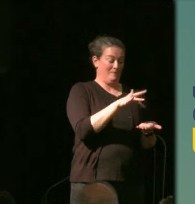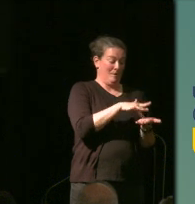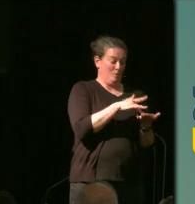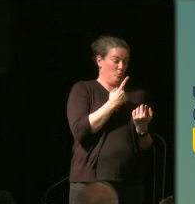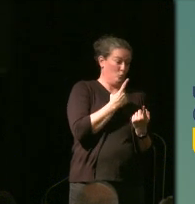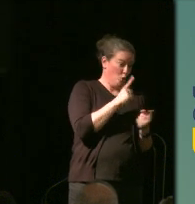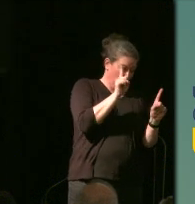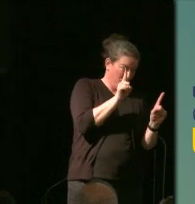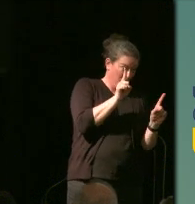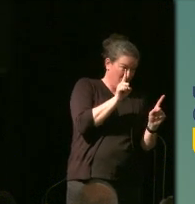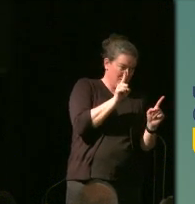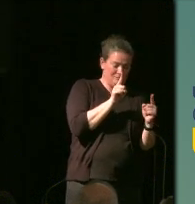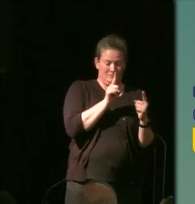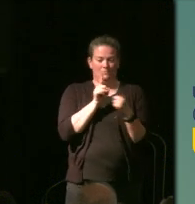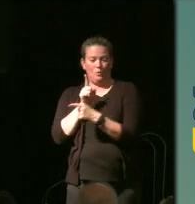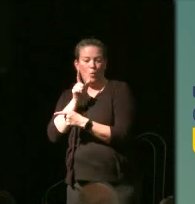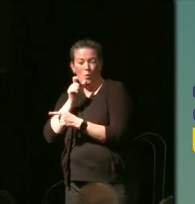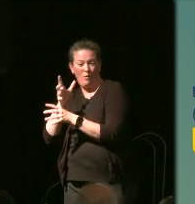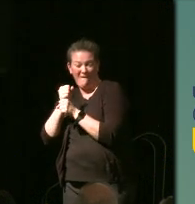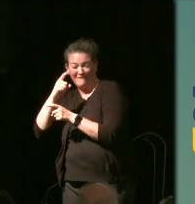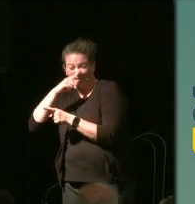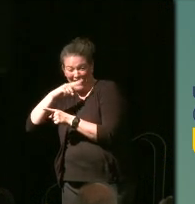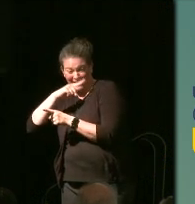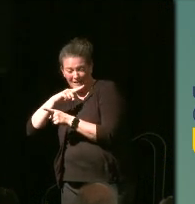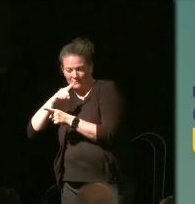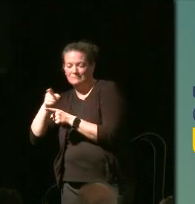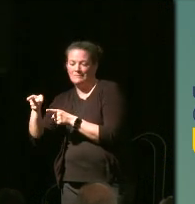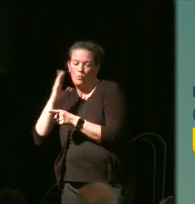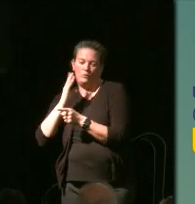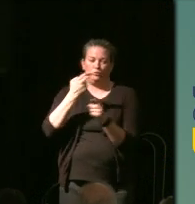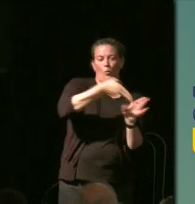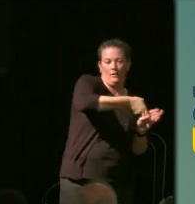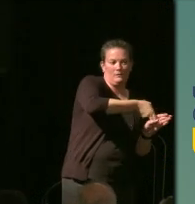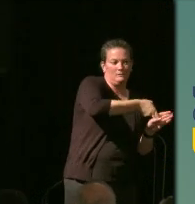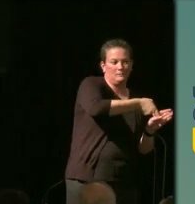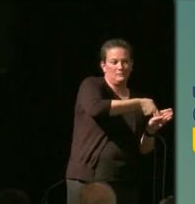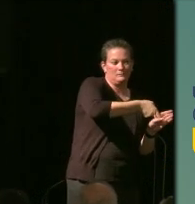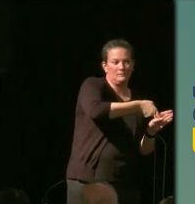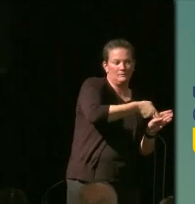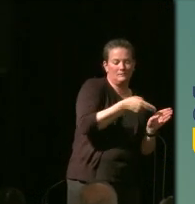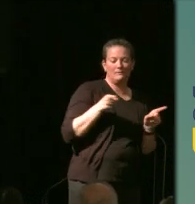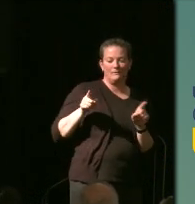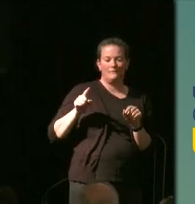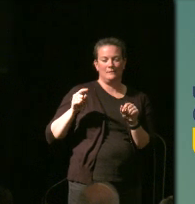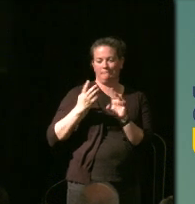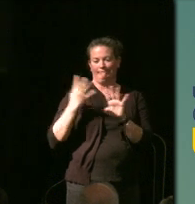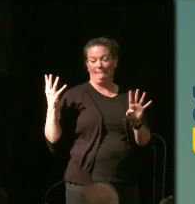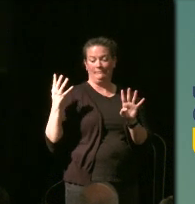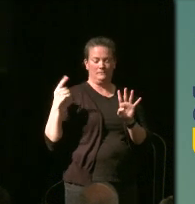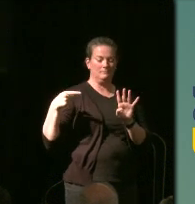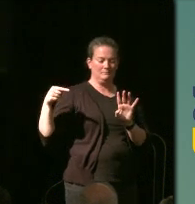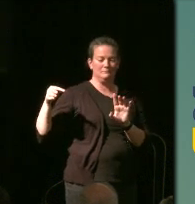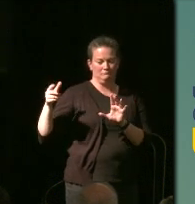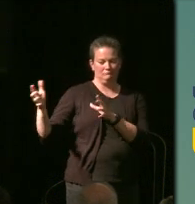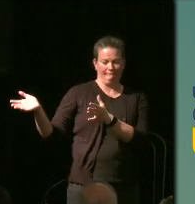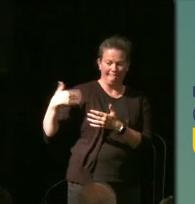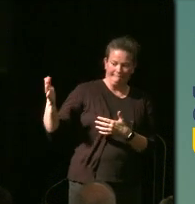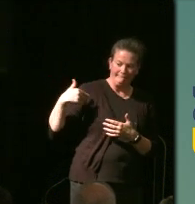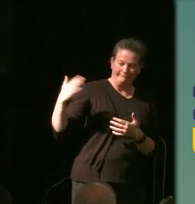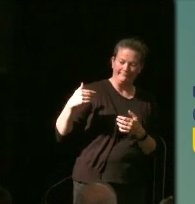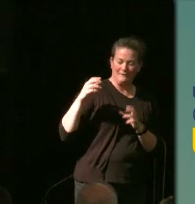will be enrolled in the active arm immediately, right? And obviously first in line. The primary endpoint is going to be